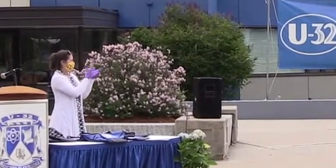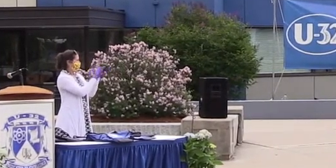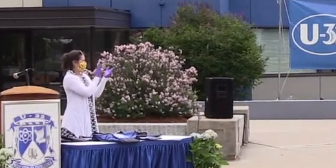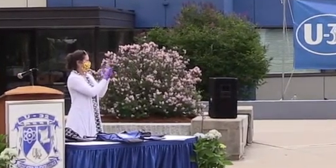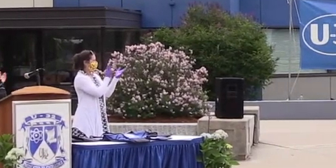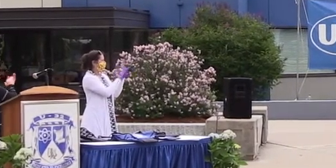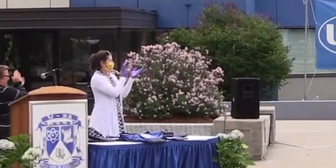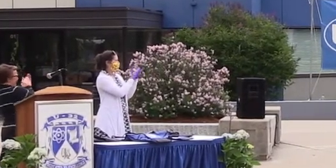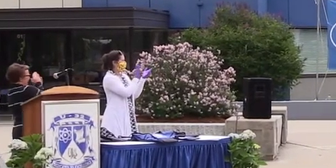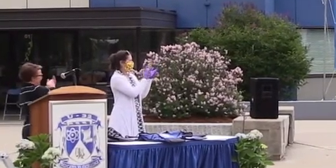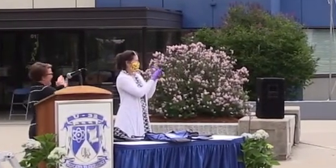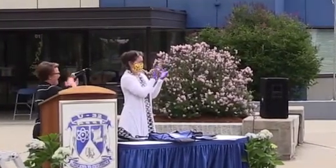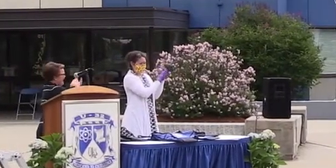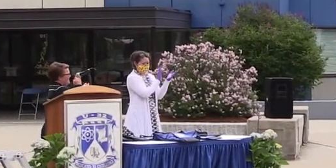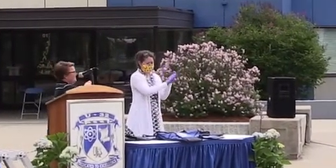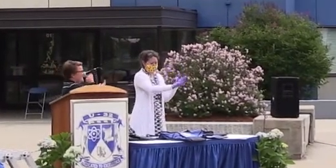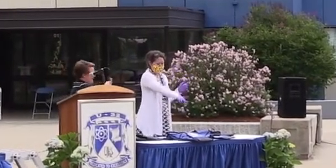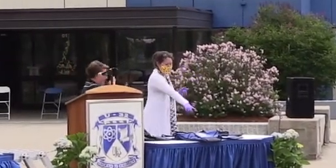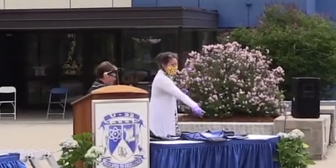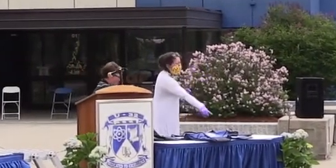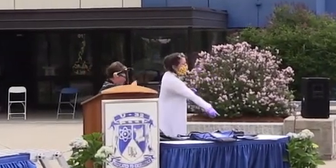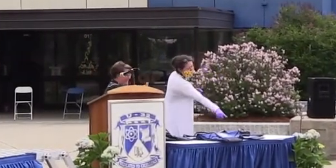I'm not crying.